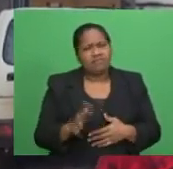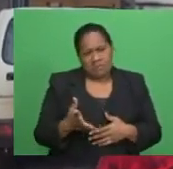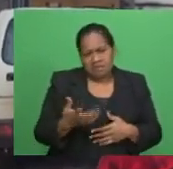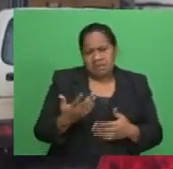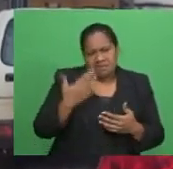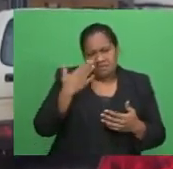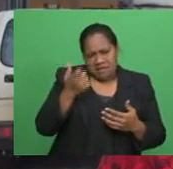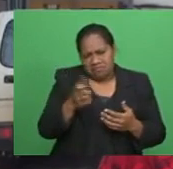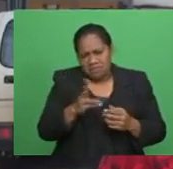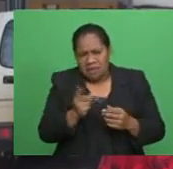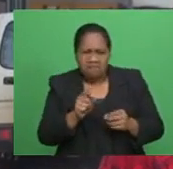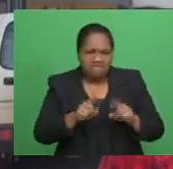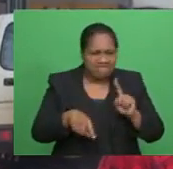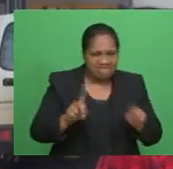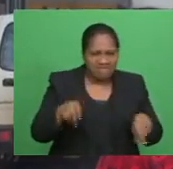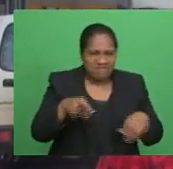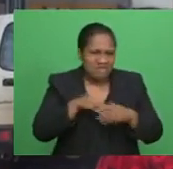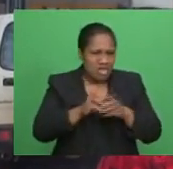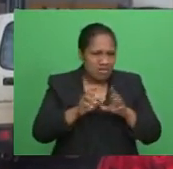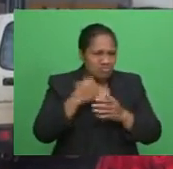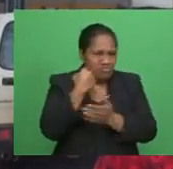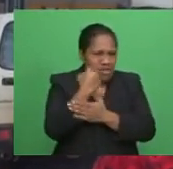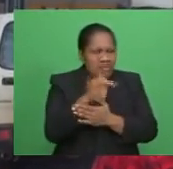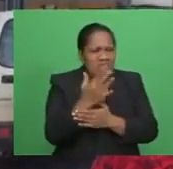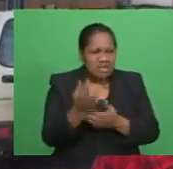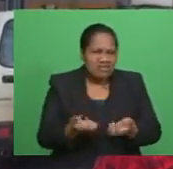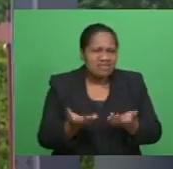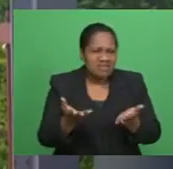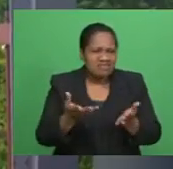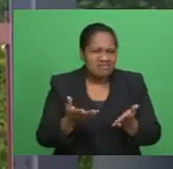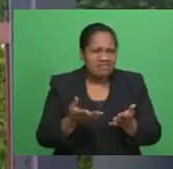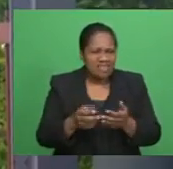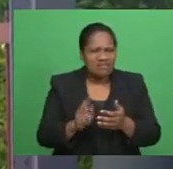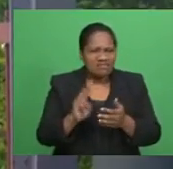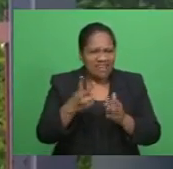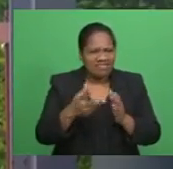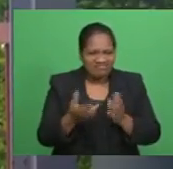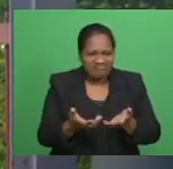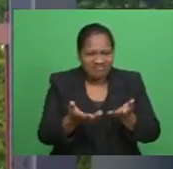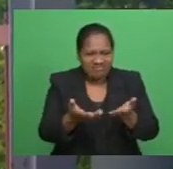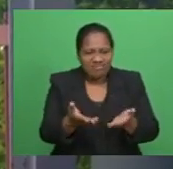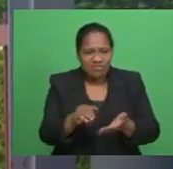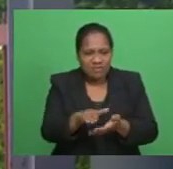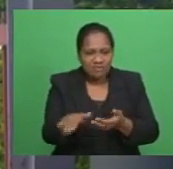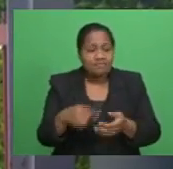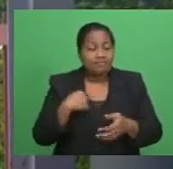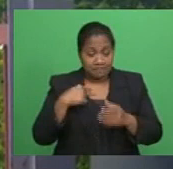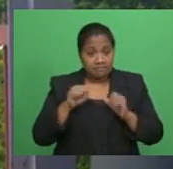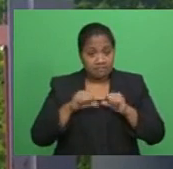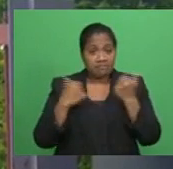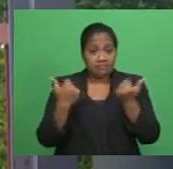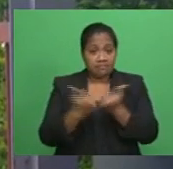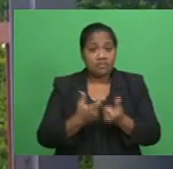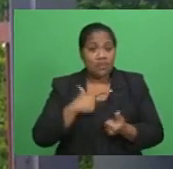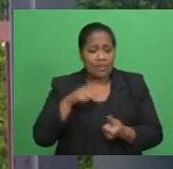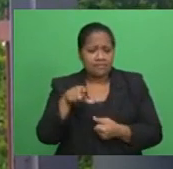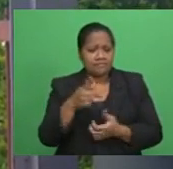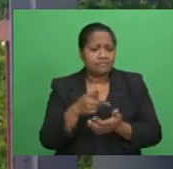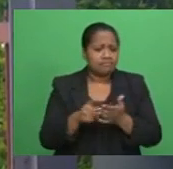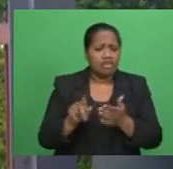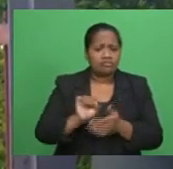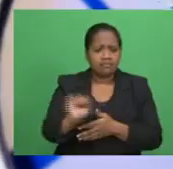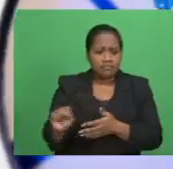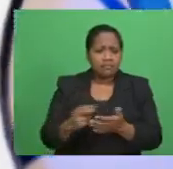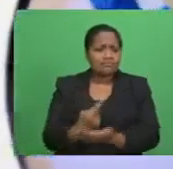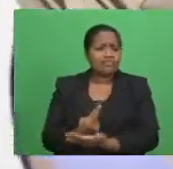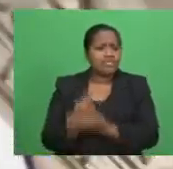the rugby, give some chance, I agree with the correction service because it's part of their rehabilitation